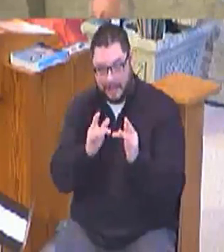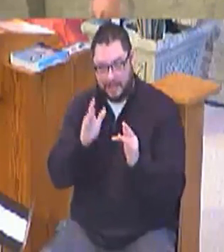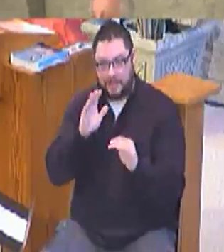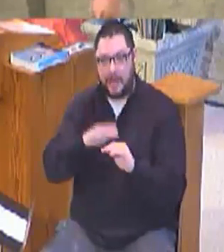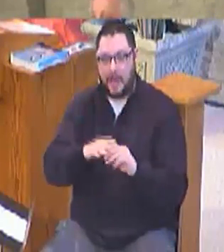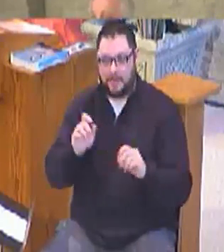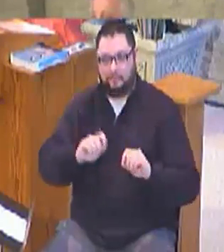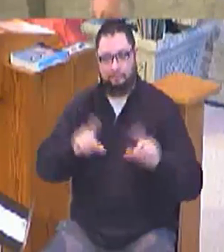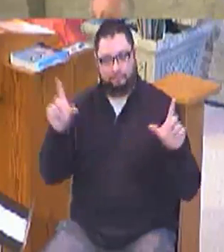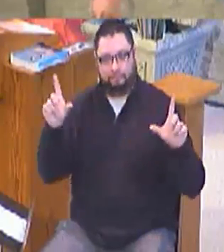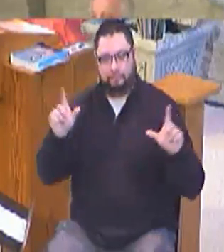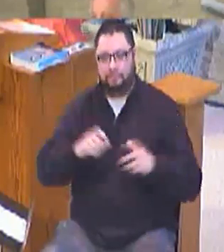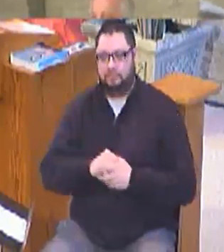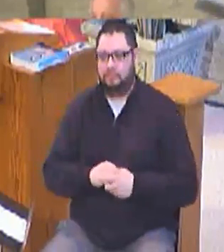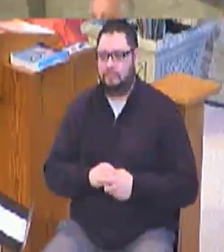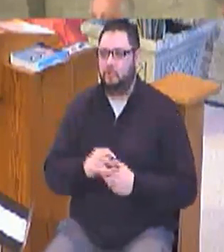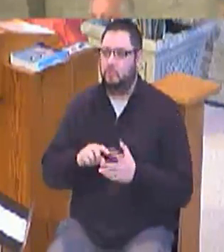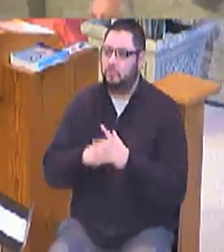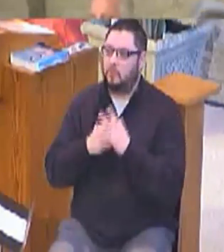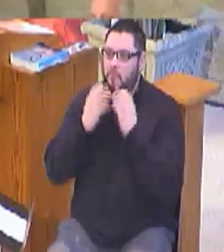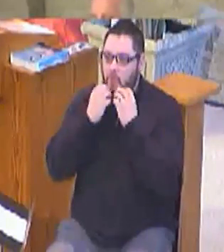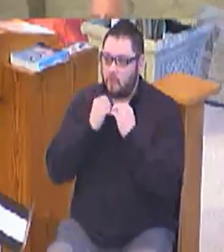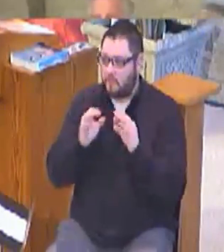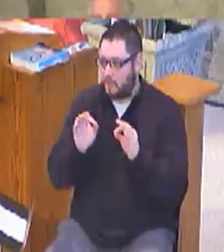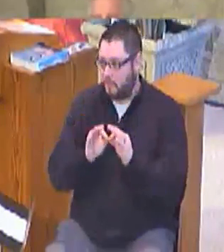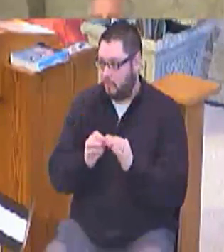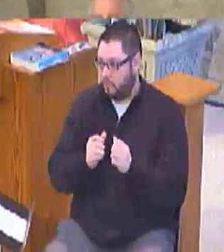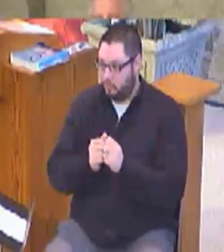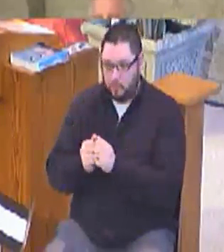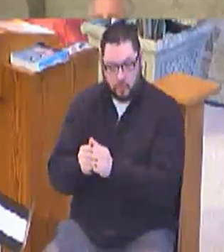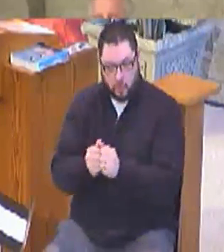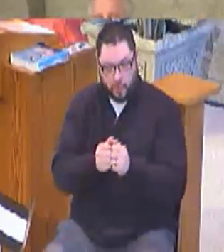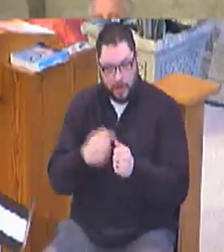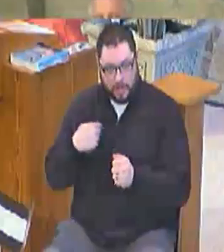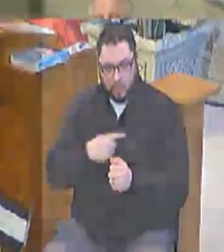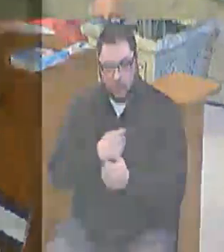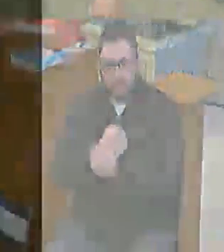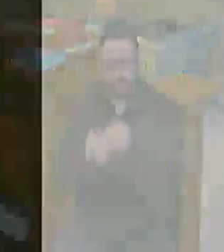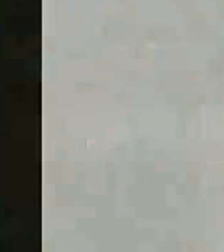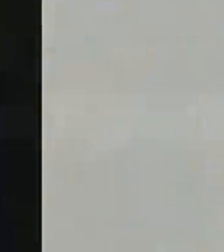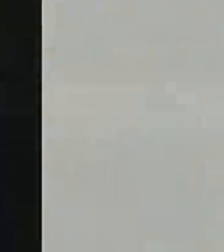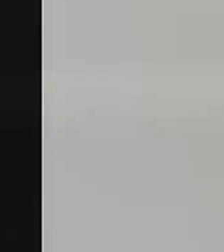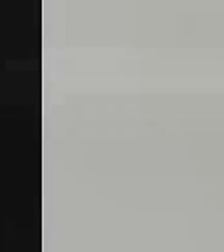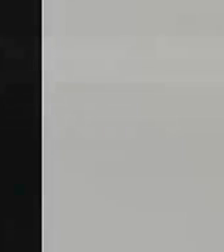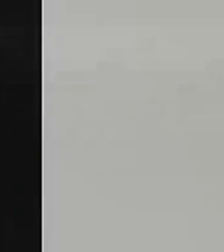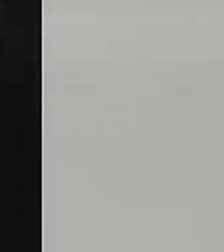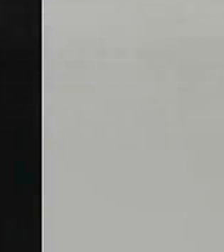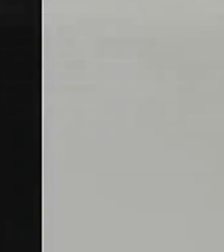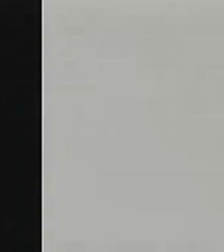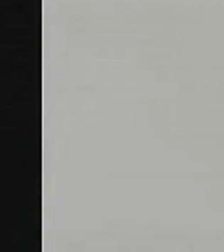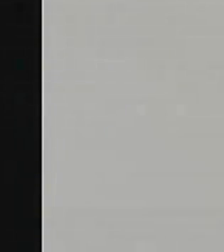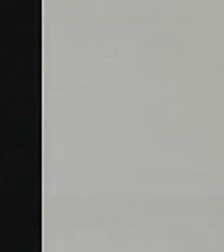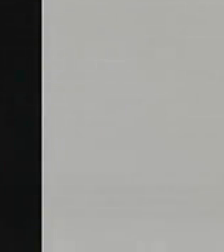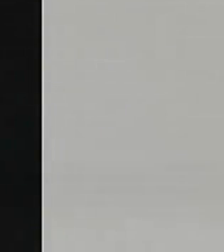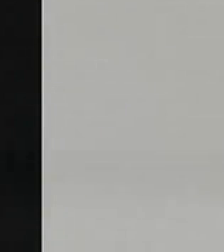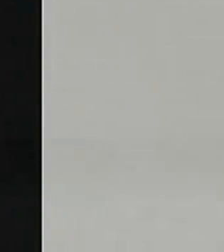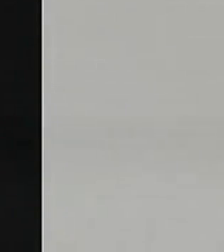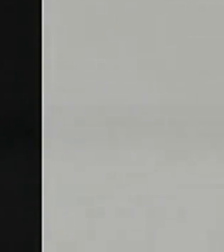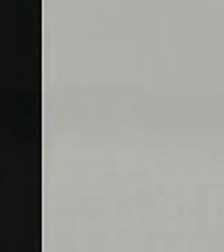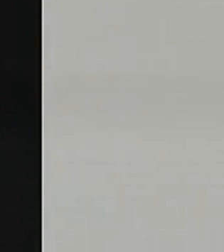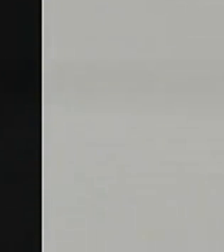begin with our core values. Together, we are loving, transforming,